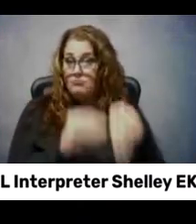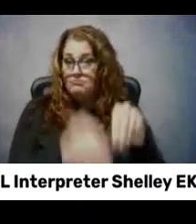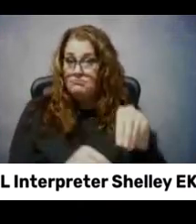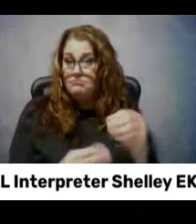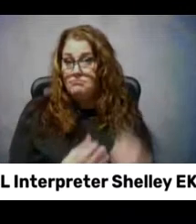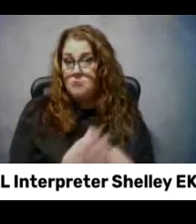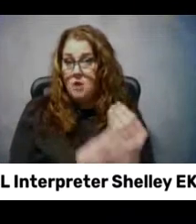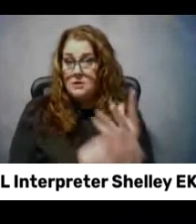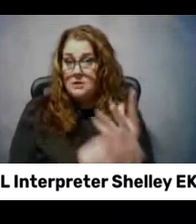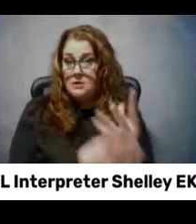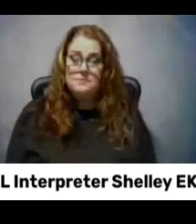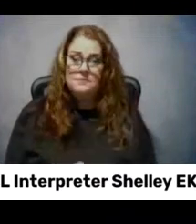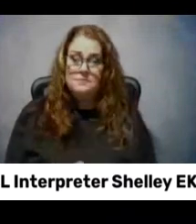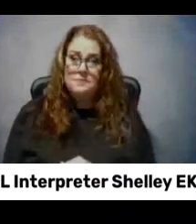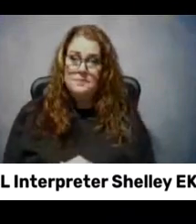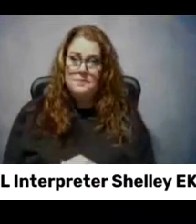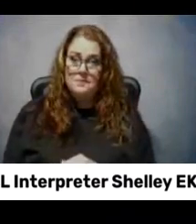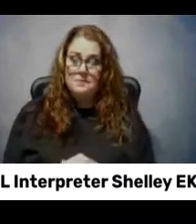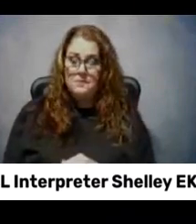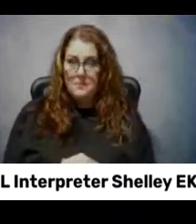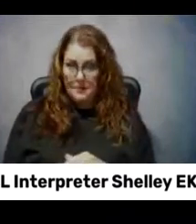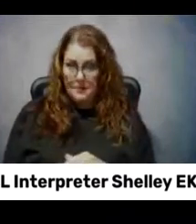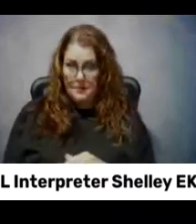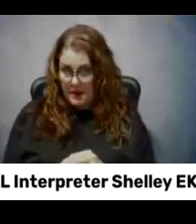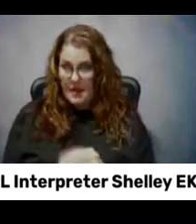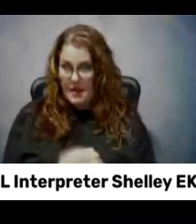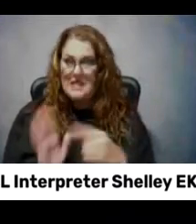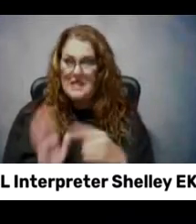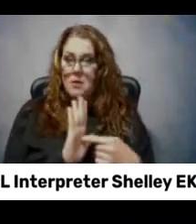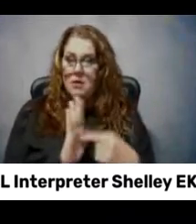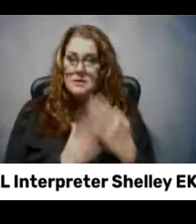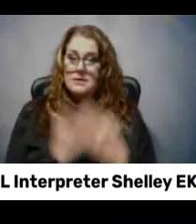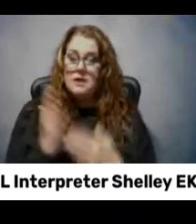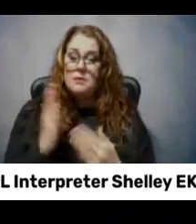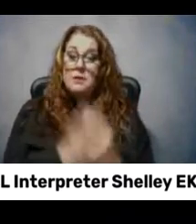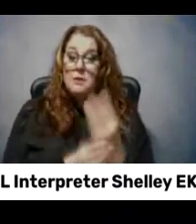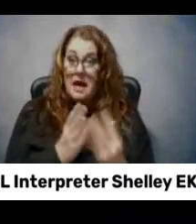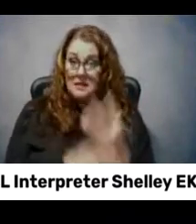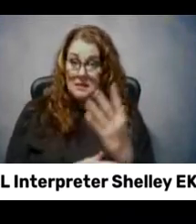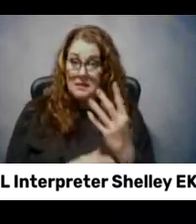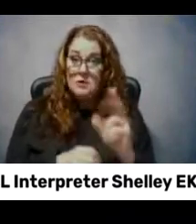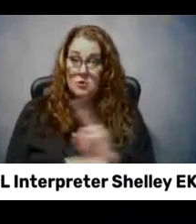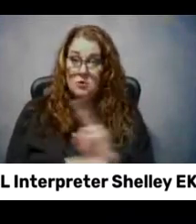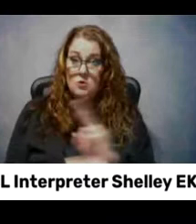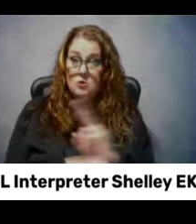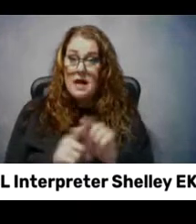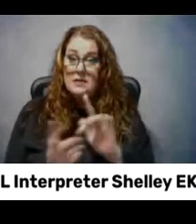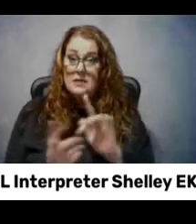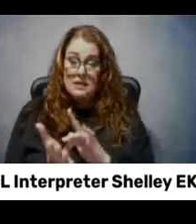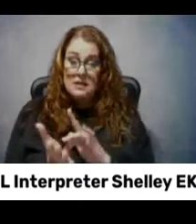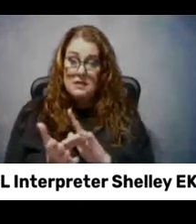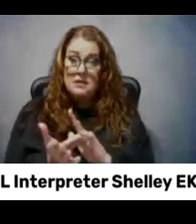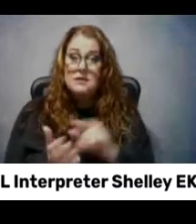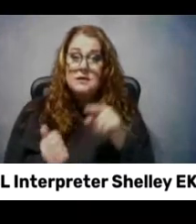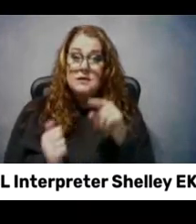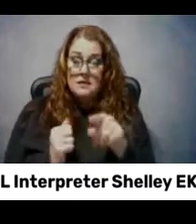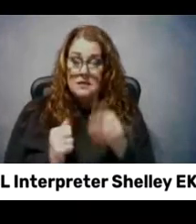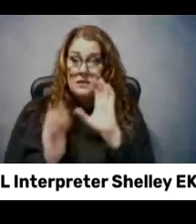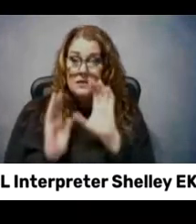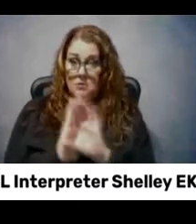So this, I'm going to go just in a sampling of some of the plants used as medicine. This is a picture